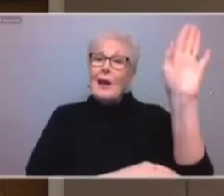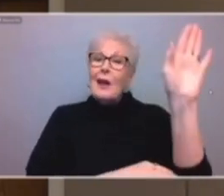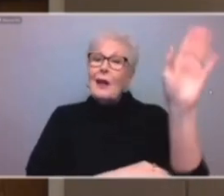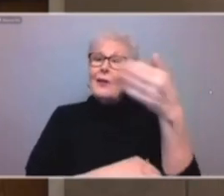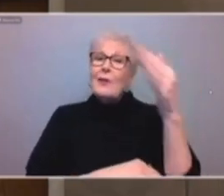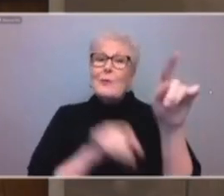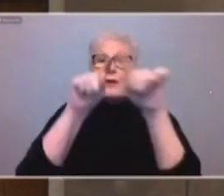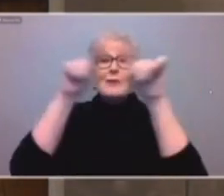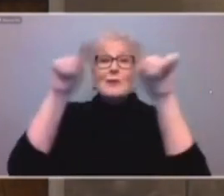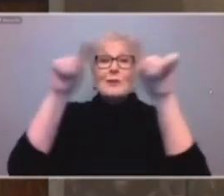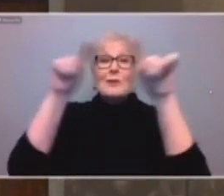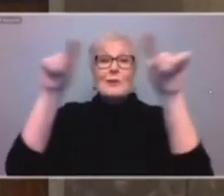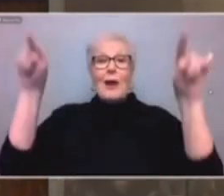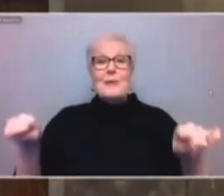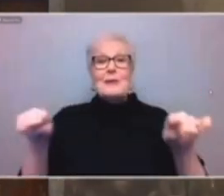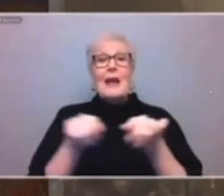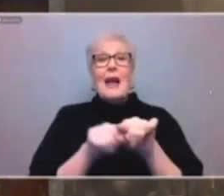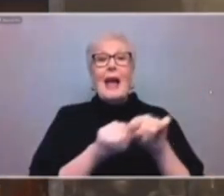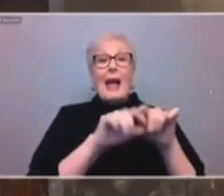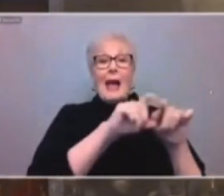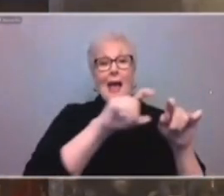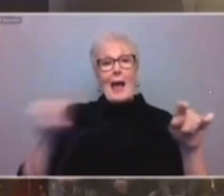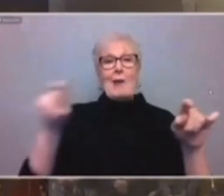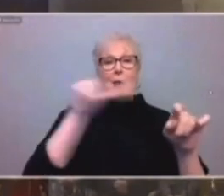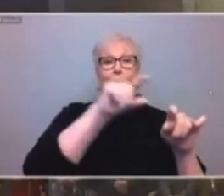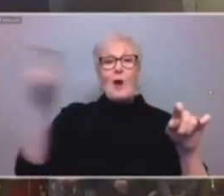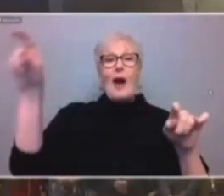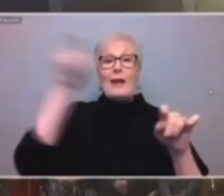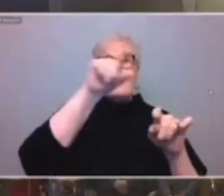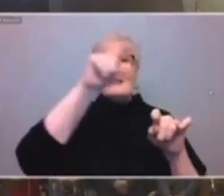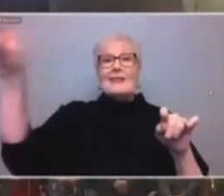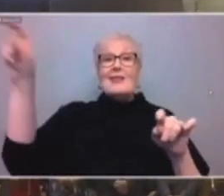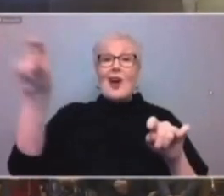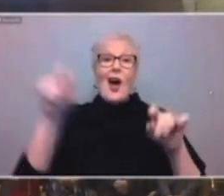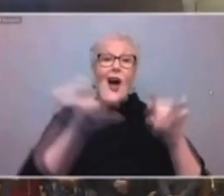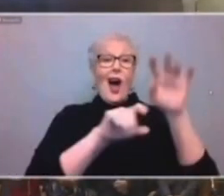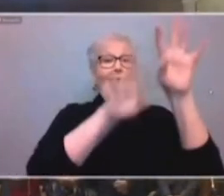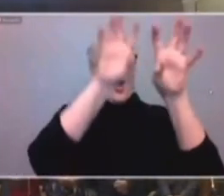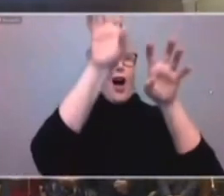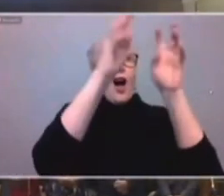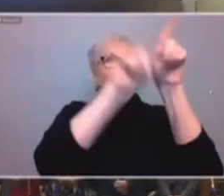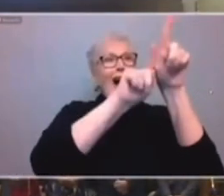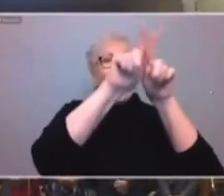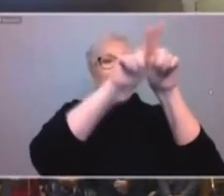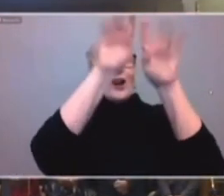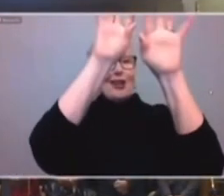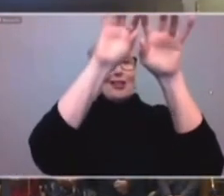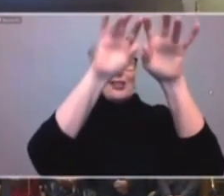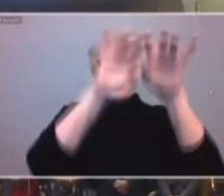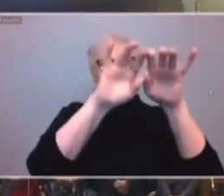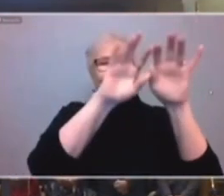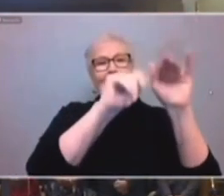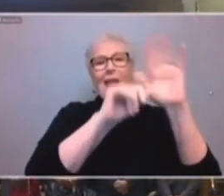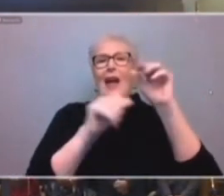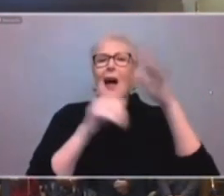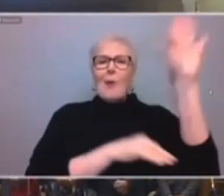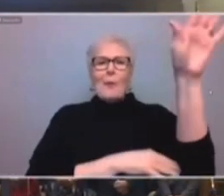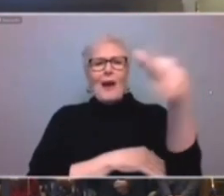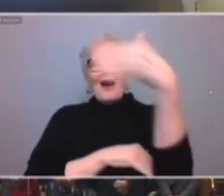broad stripes and bright stars Through the